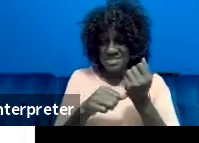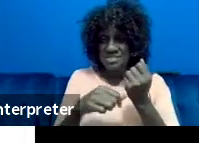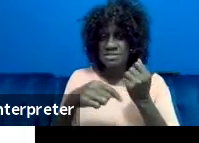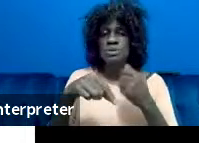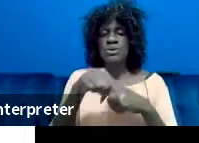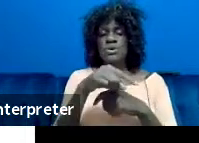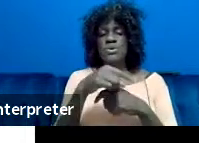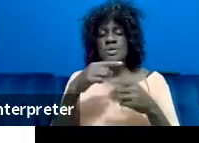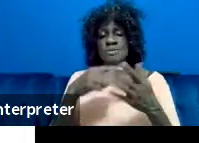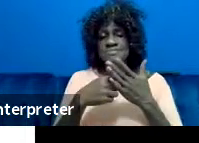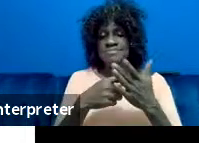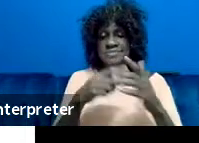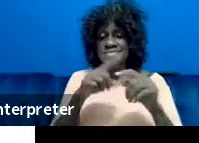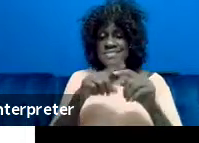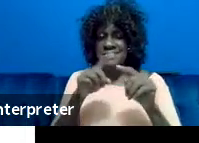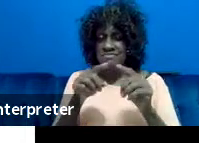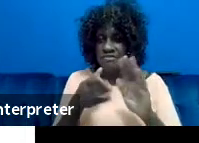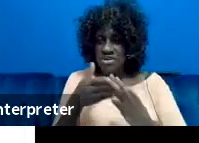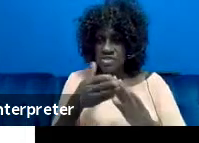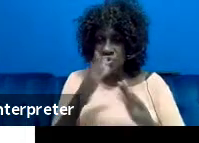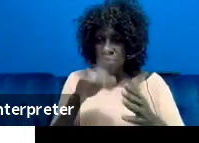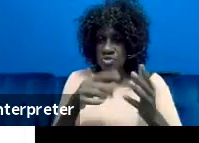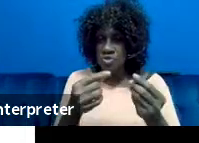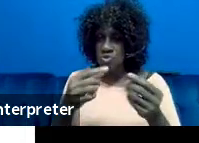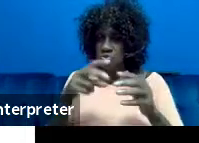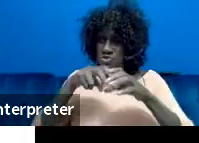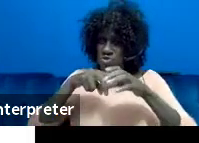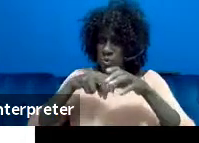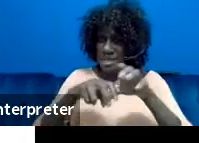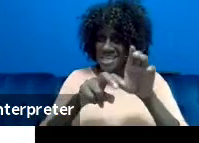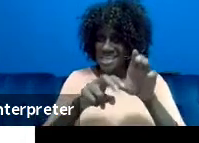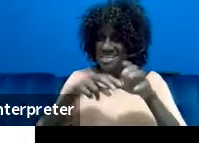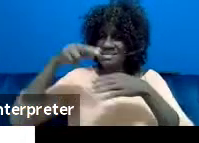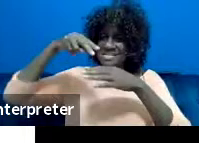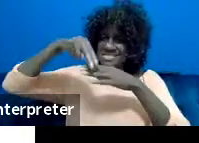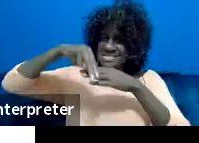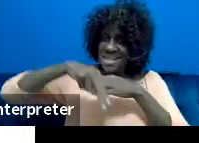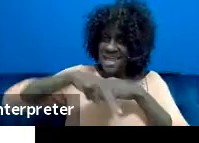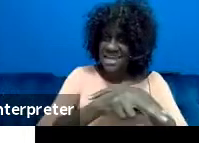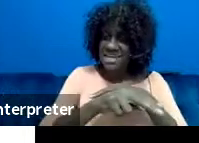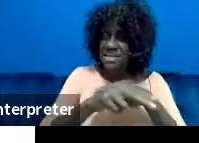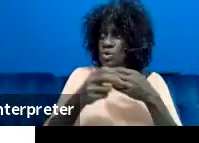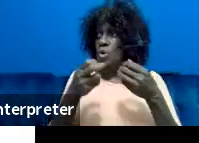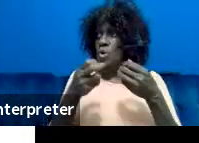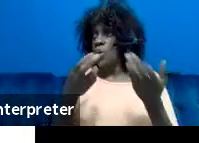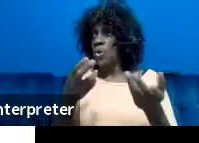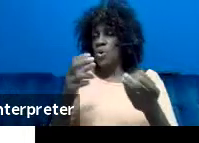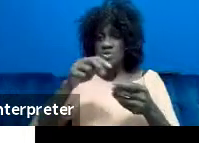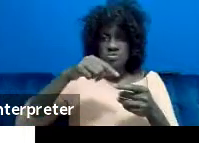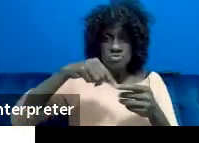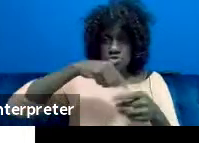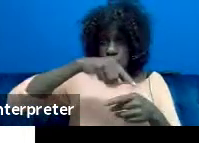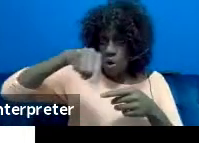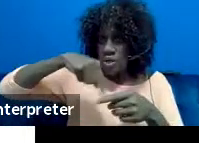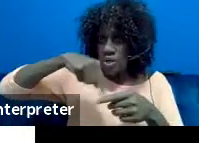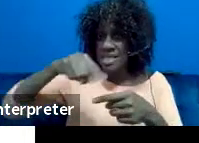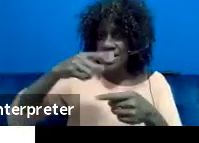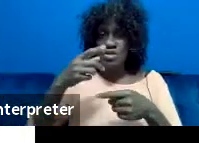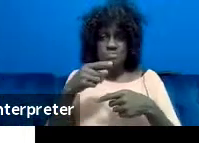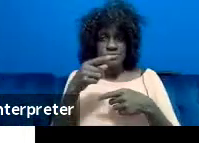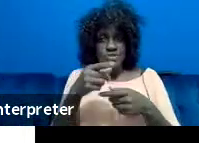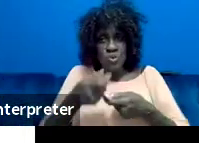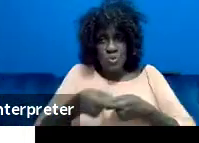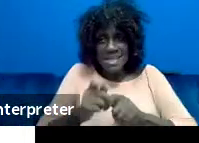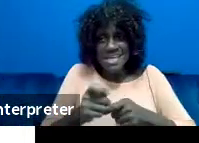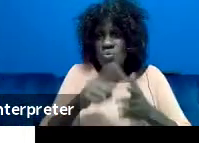the basic functions of what you're doing. Are you swinging? Are you sliding? Are you turning? Are you digging? What are